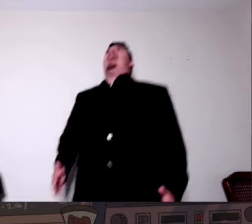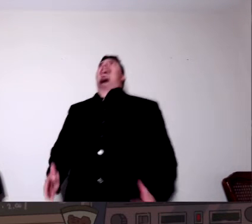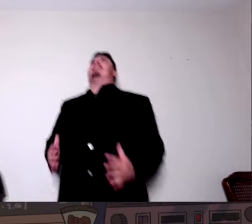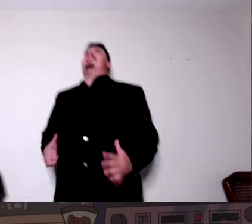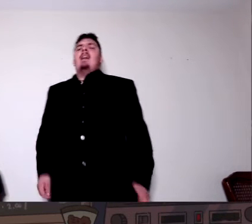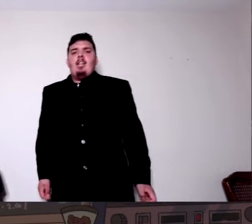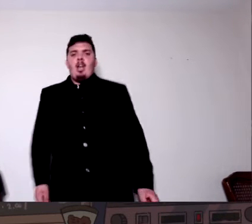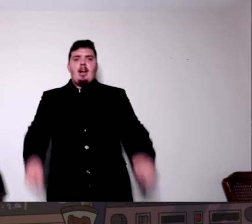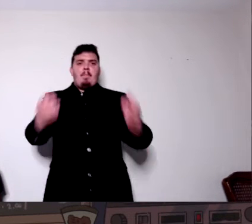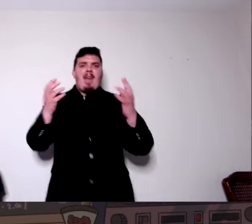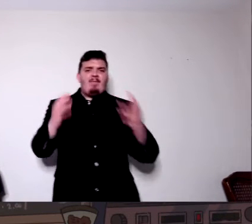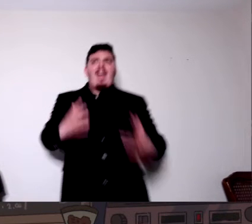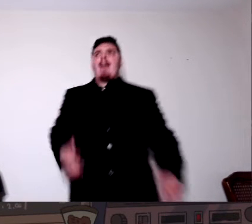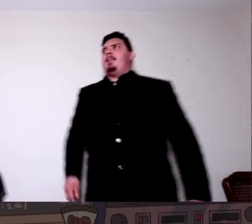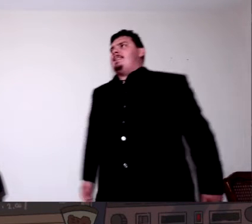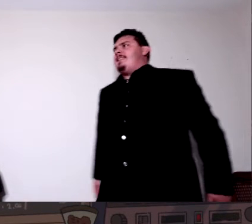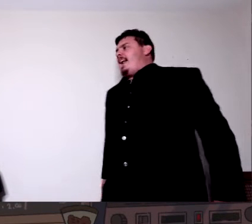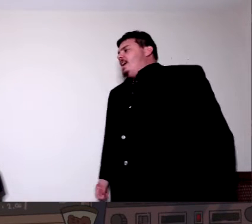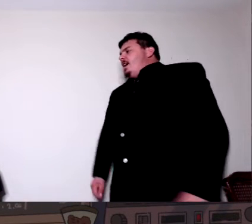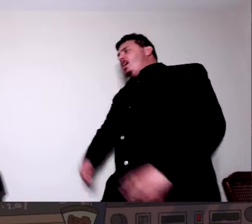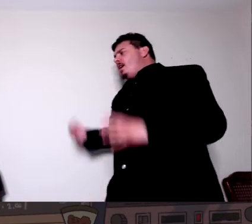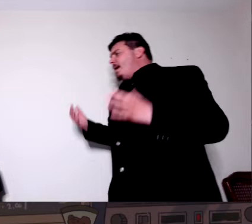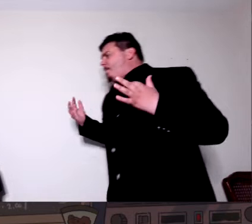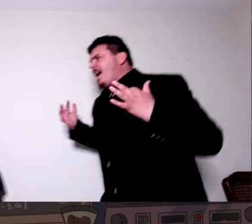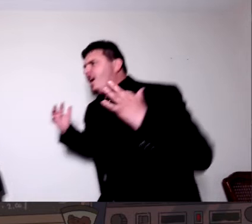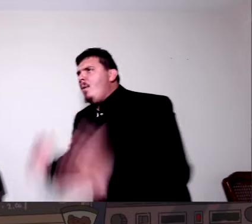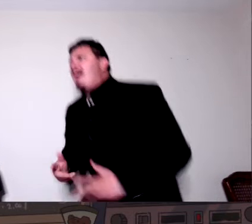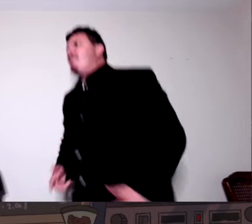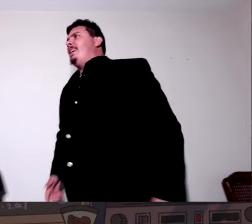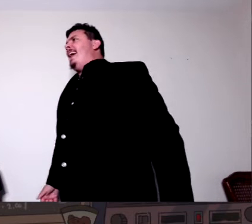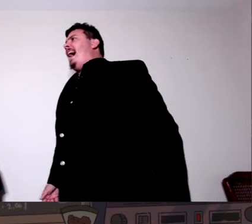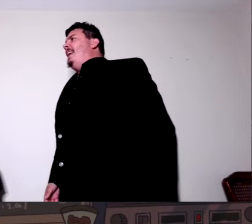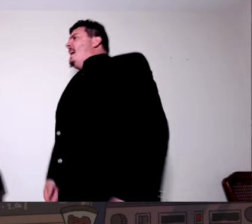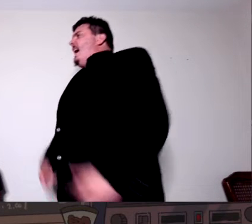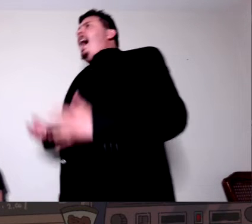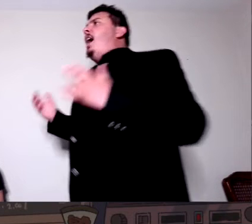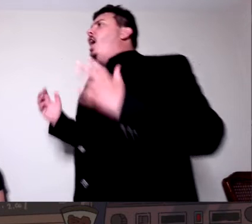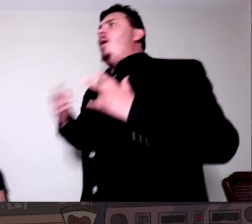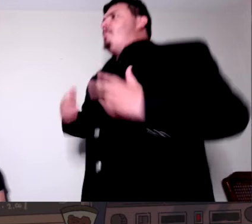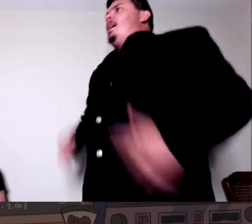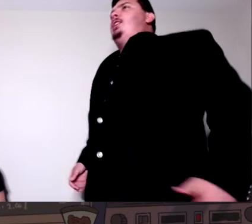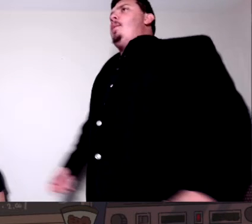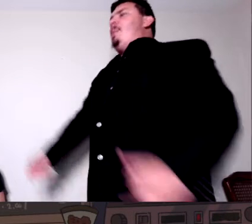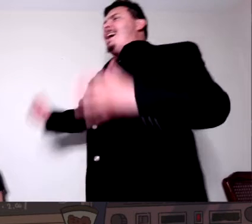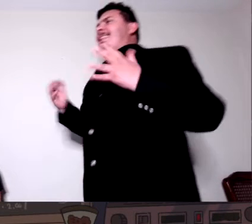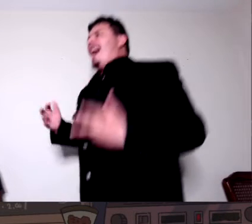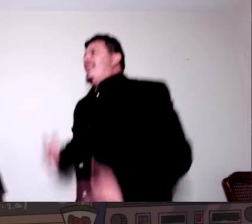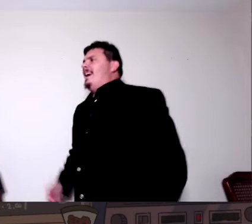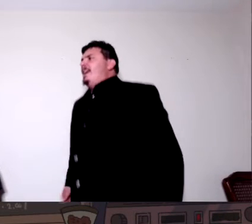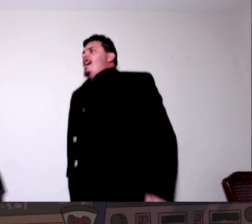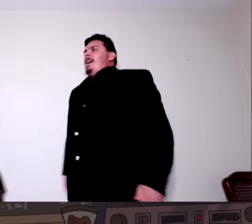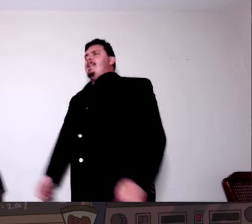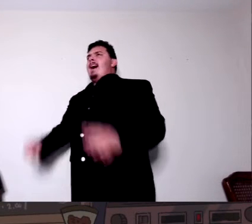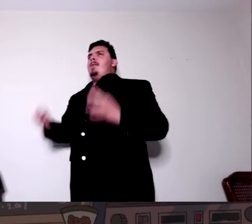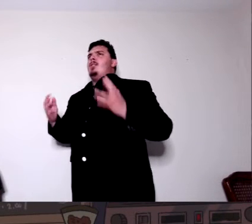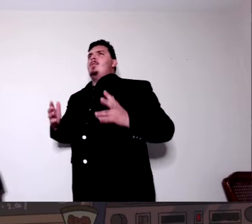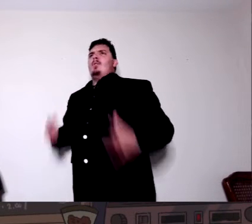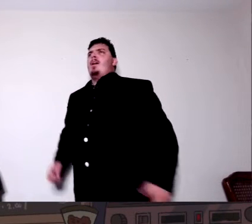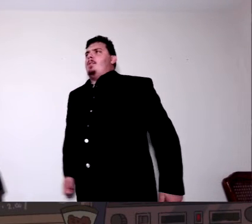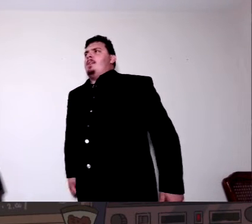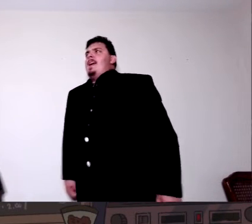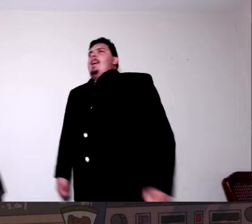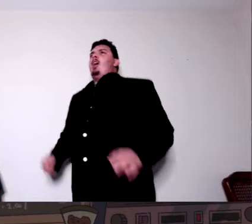going to pick. You're going to pick Fabulous Daddy. You're going to pick whoever Daddy. I hope you pick a daddy. Because